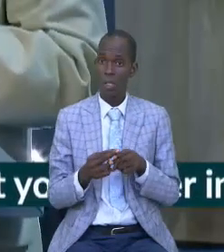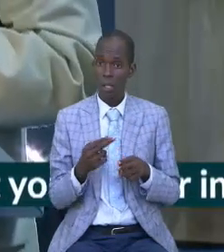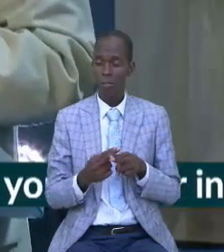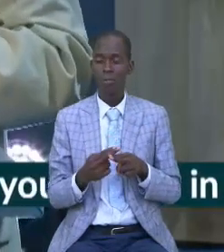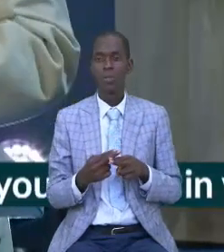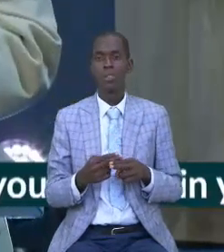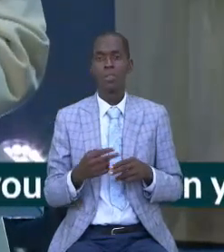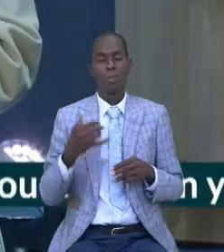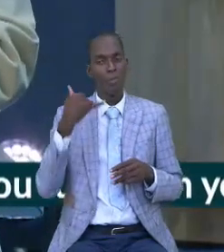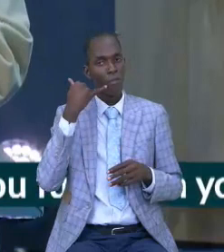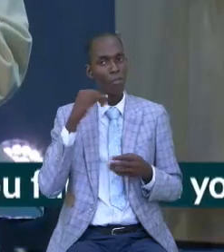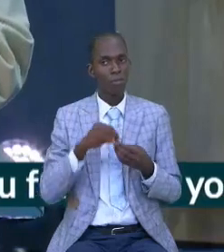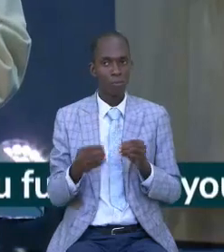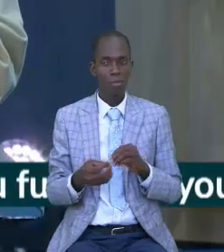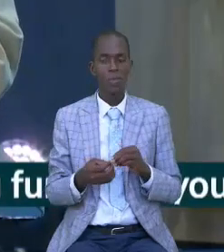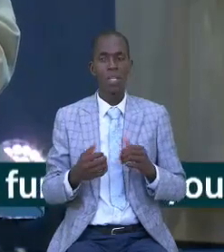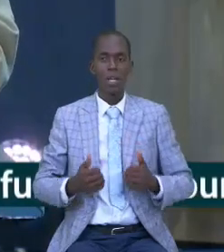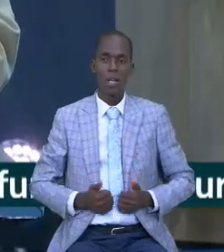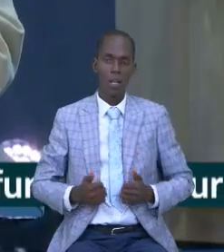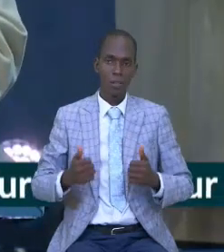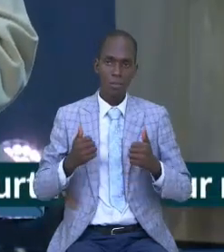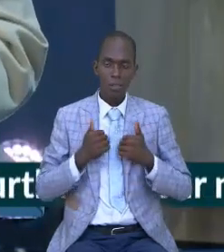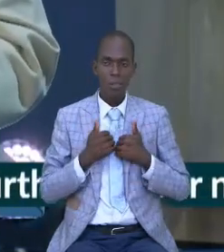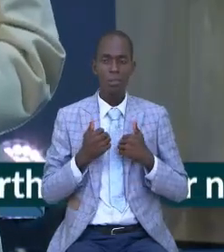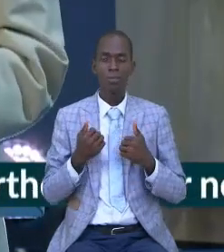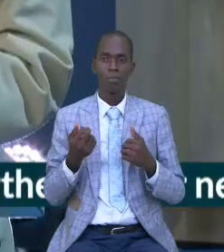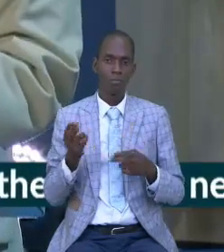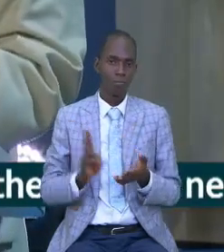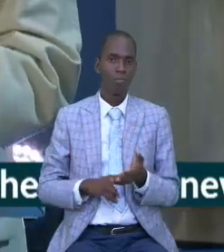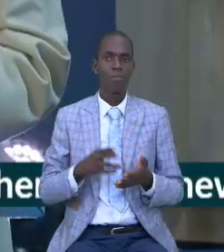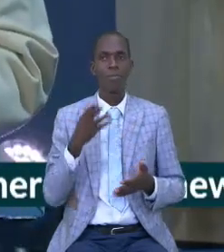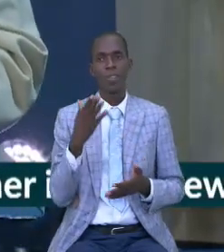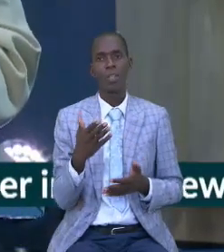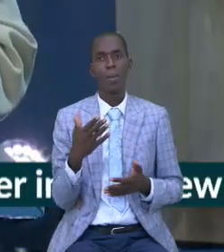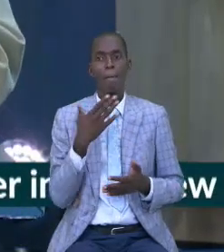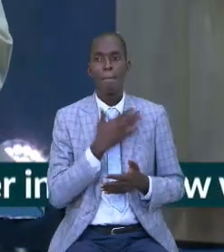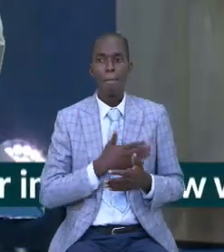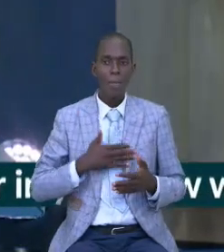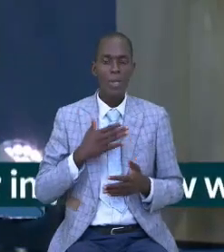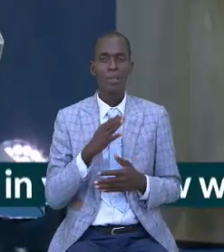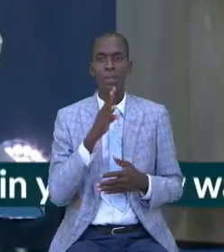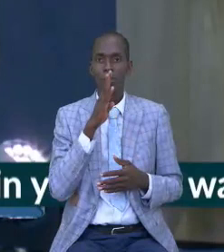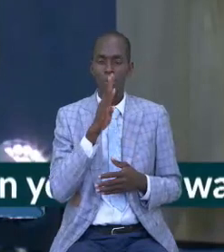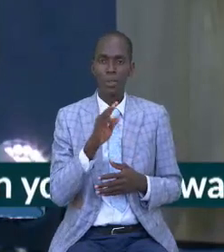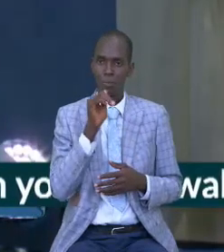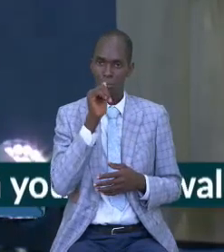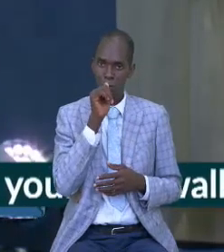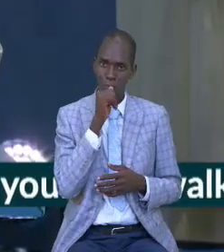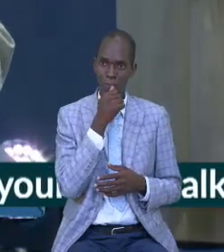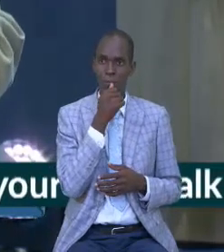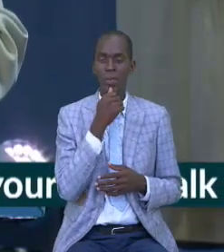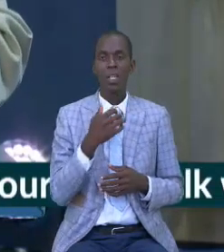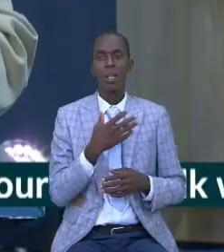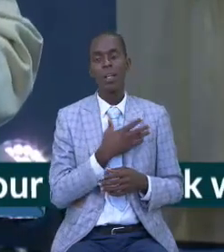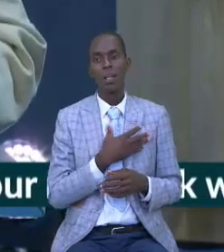be recorded by the grace of God. Please be patient as you stand up and as you